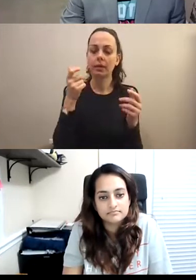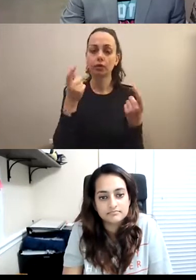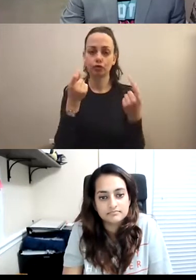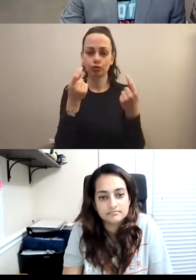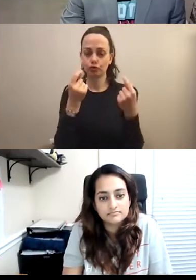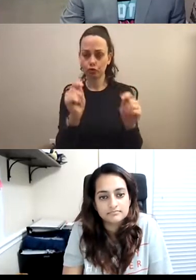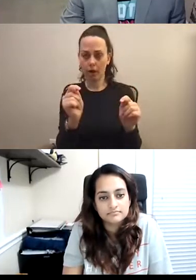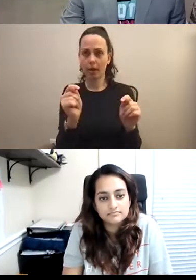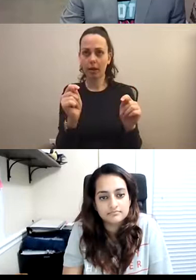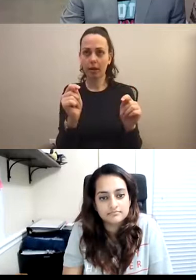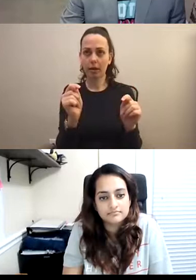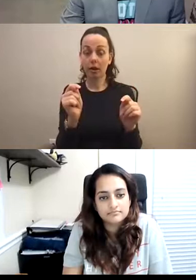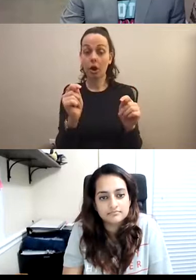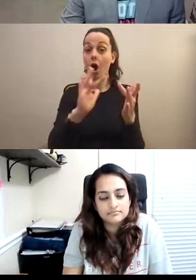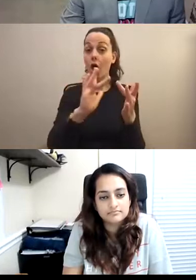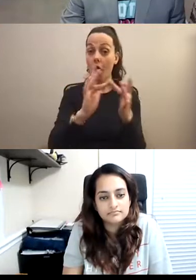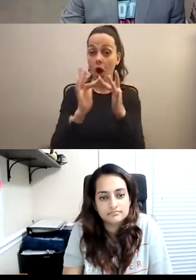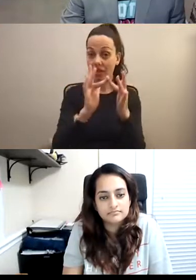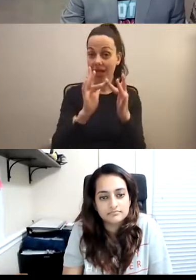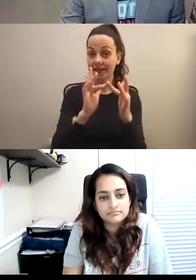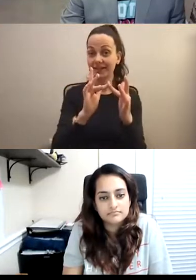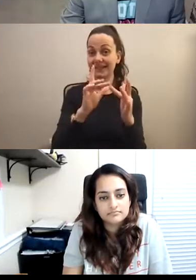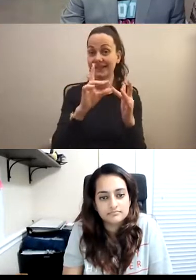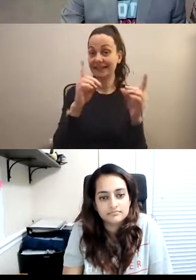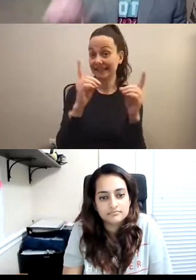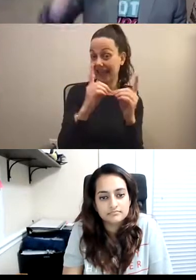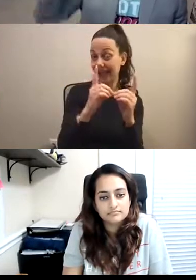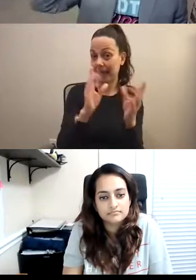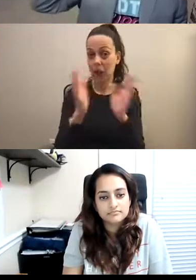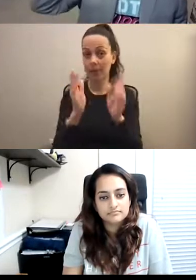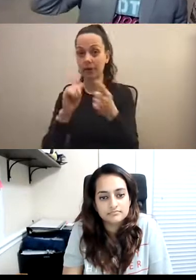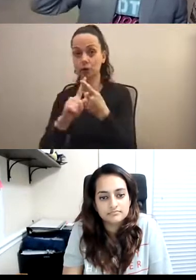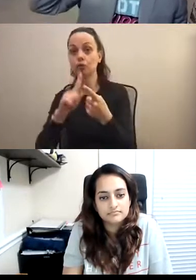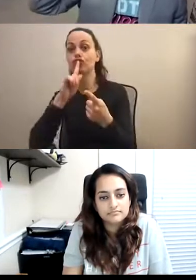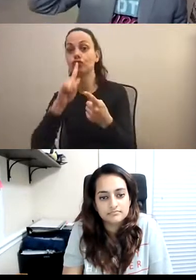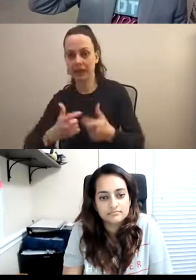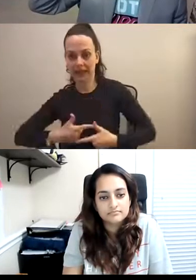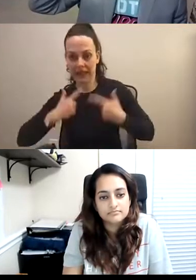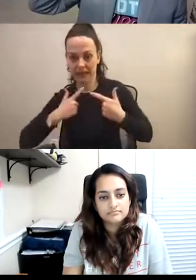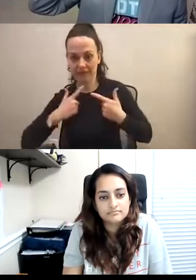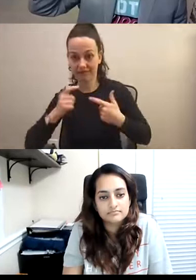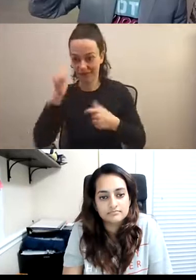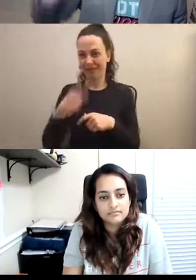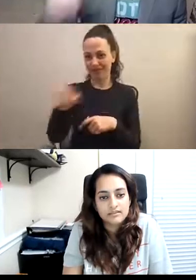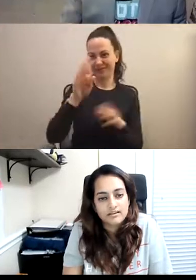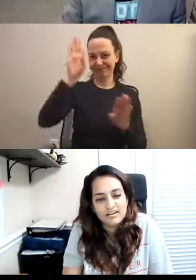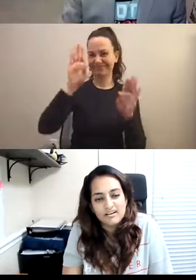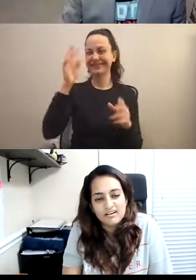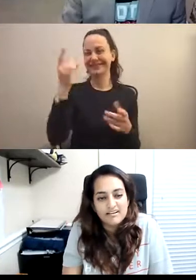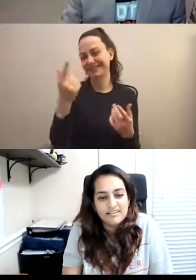tried online dating compared to real life dating? Everyone, it's